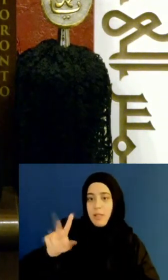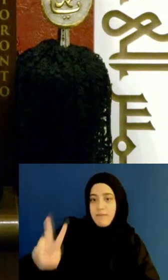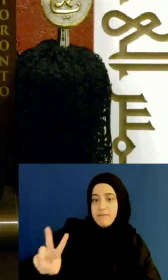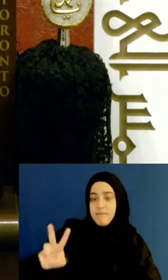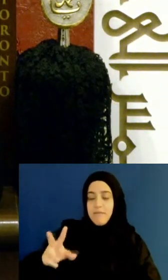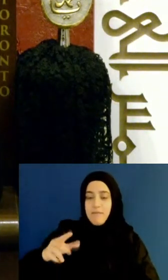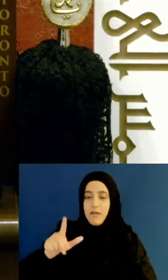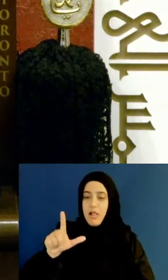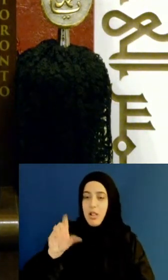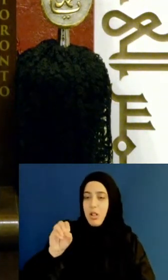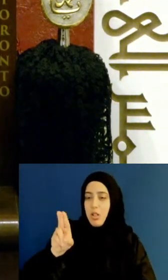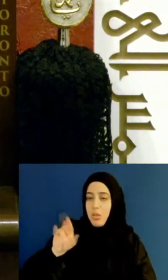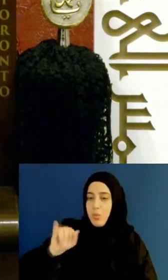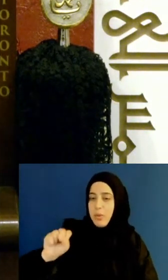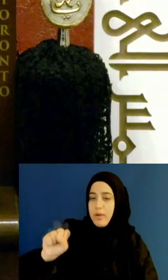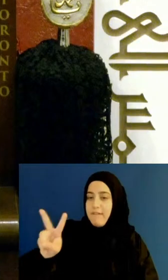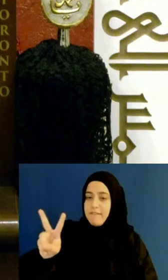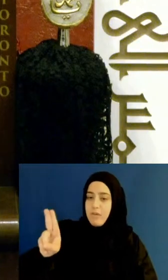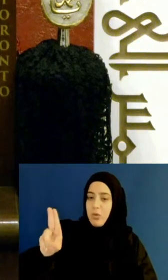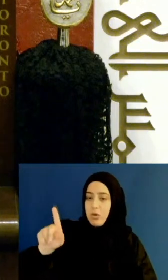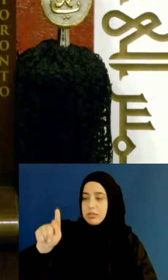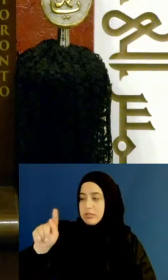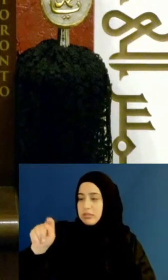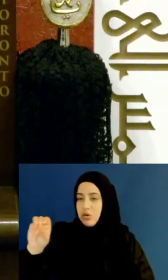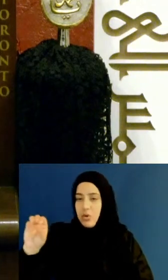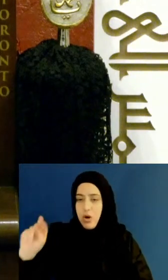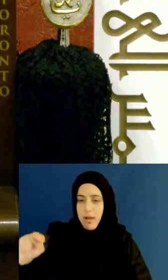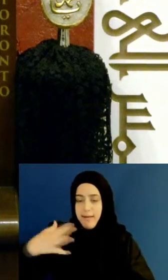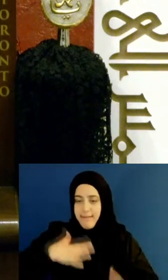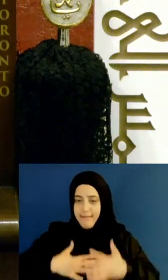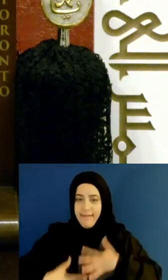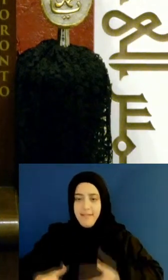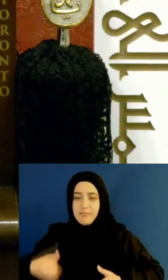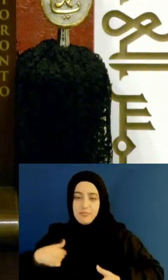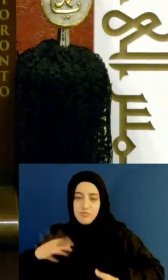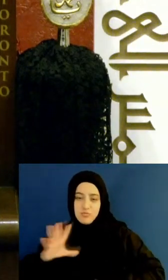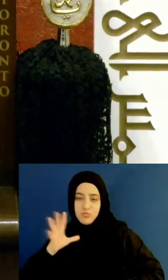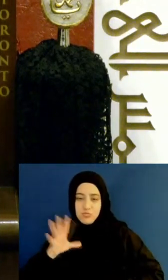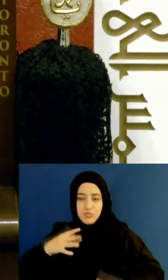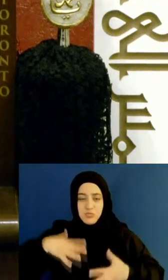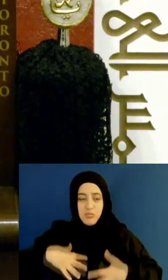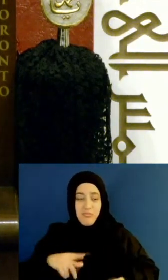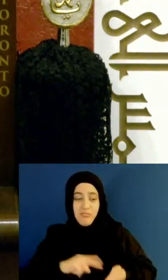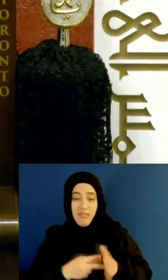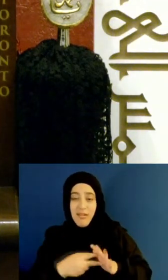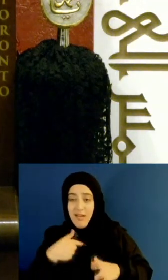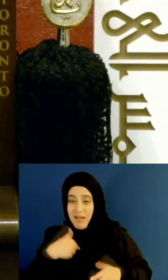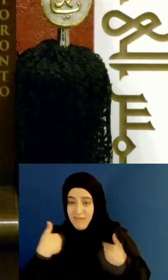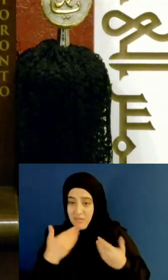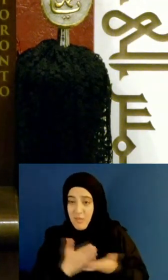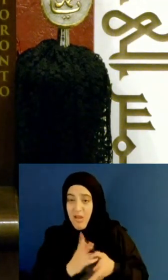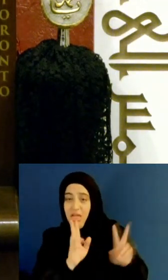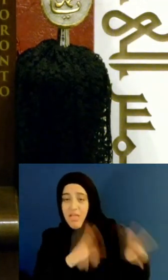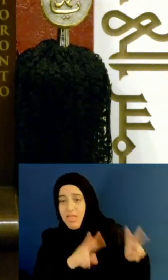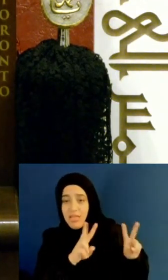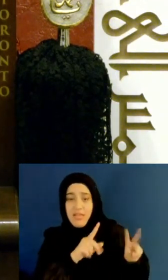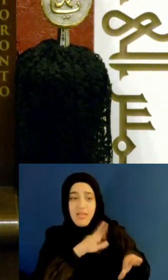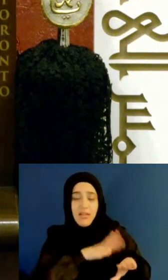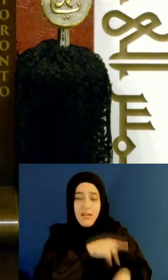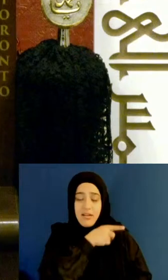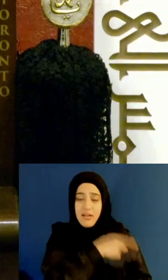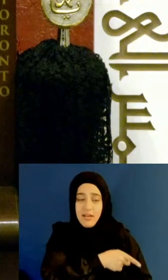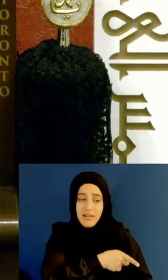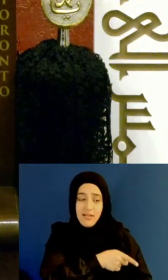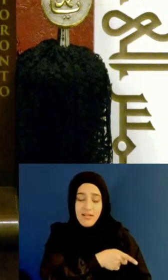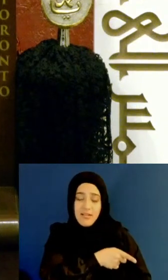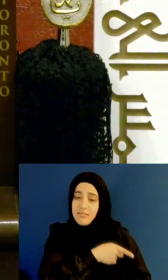mock somebody who shops at a Primark or at a Walmart. Perhaps this Abul Walmart's du'as are mustajab in front of